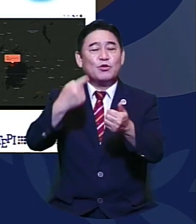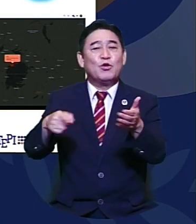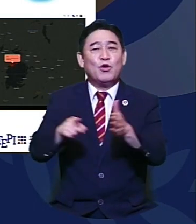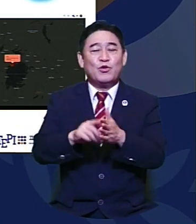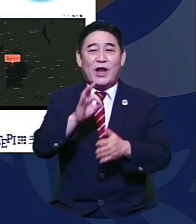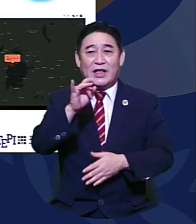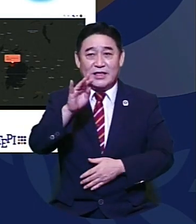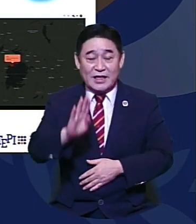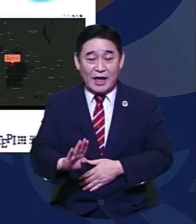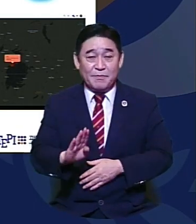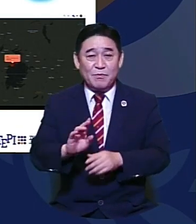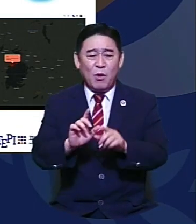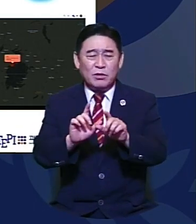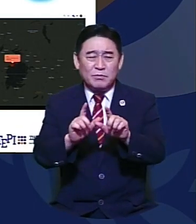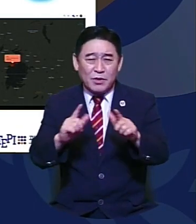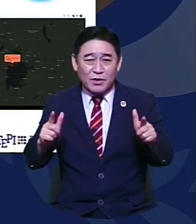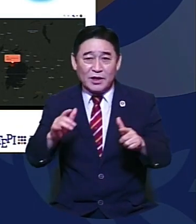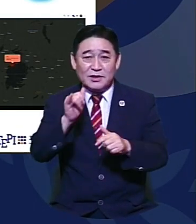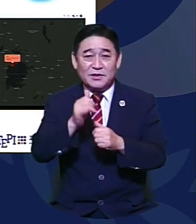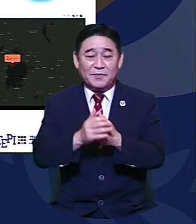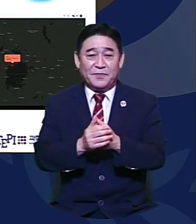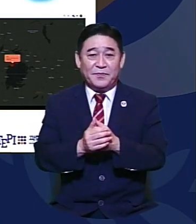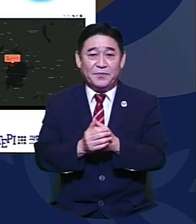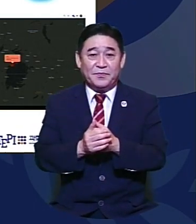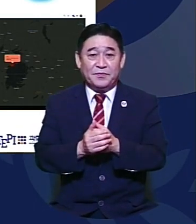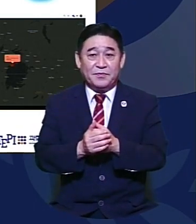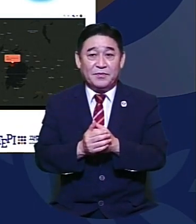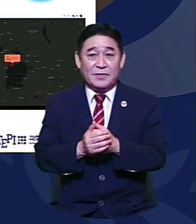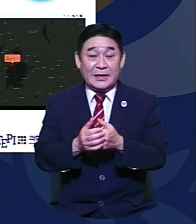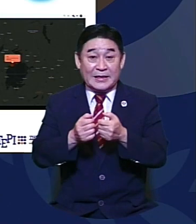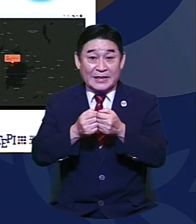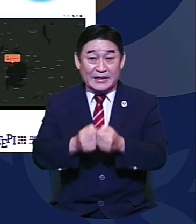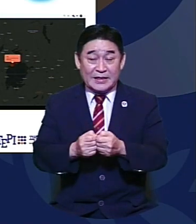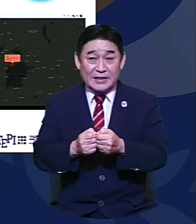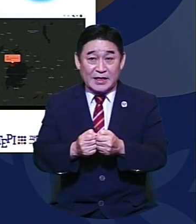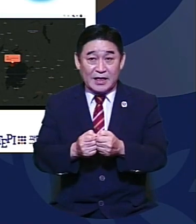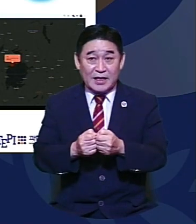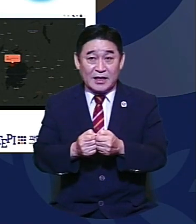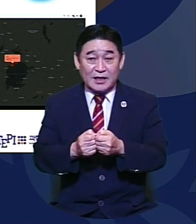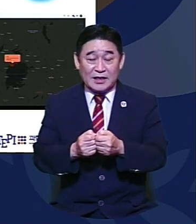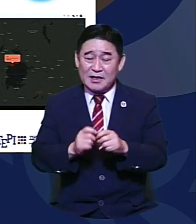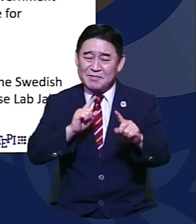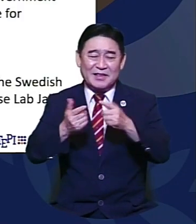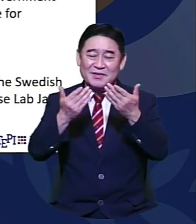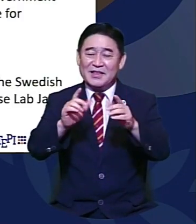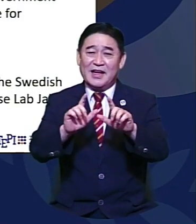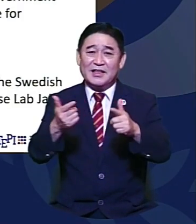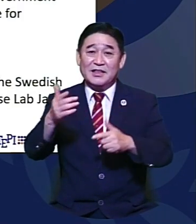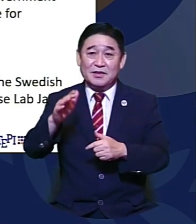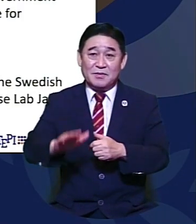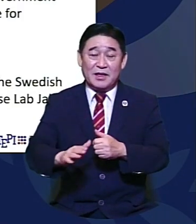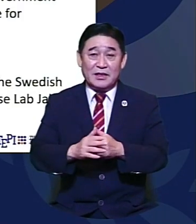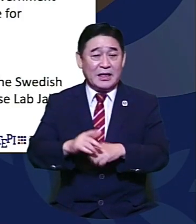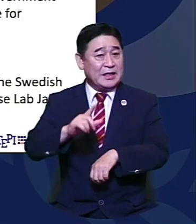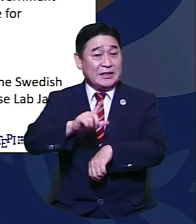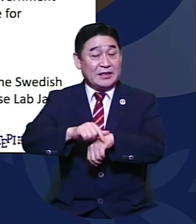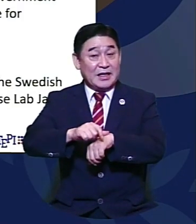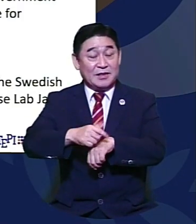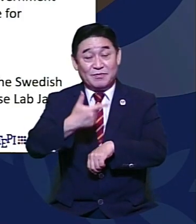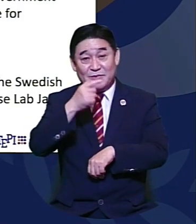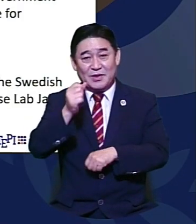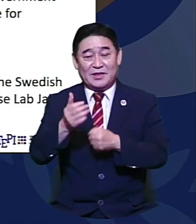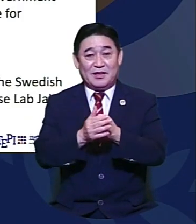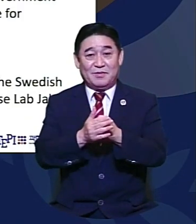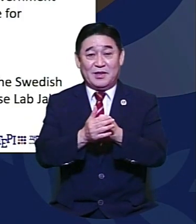I'm not going to talk about more details here because I have very limited time. And also